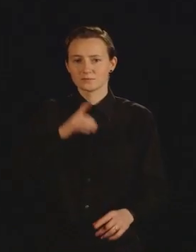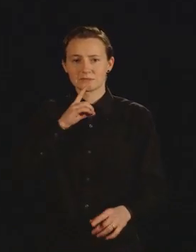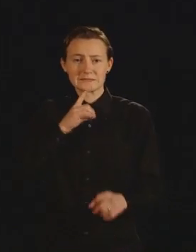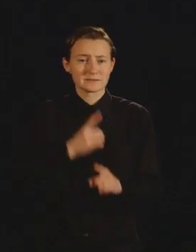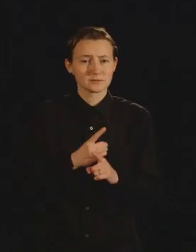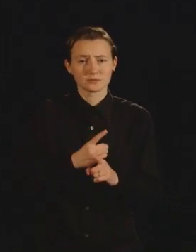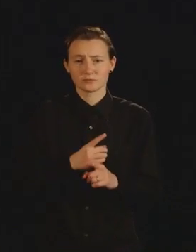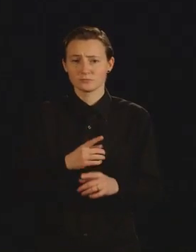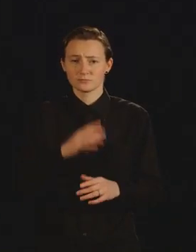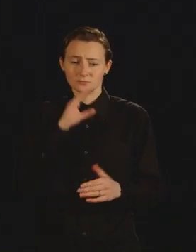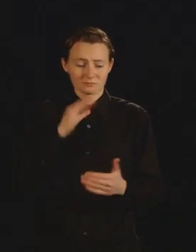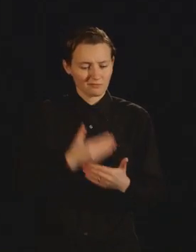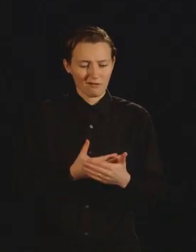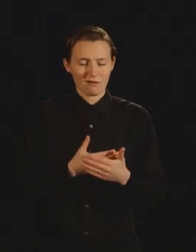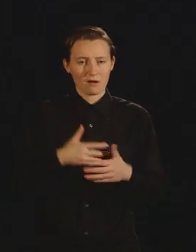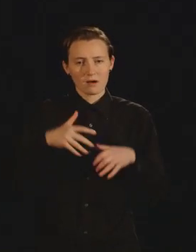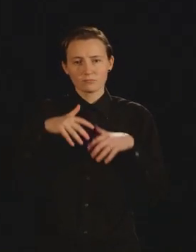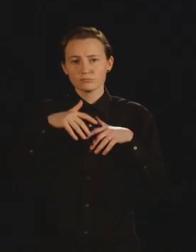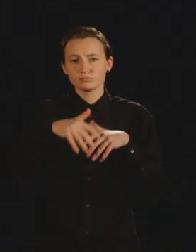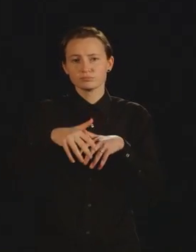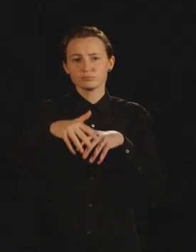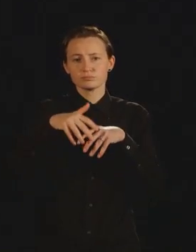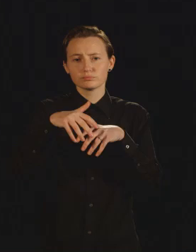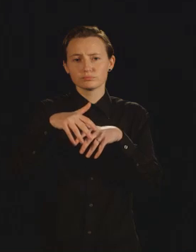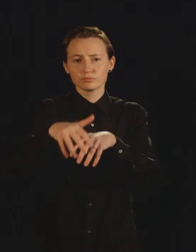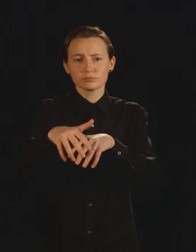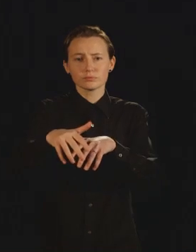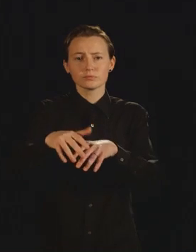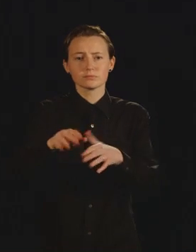sisters and daughter have marched for